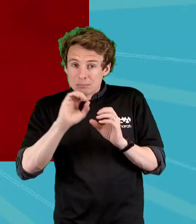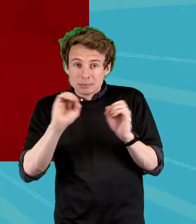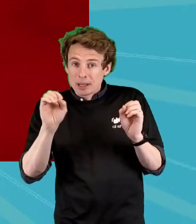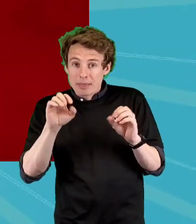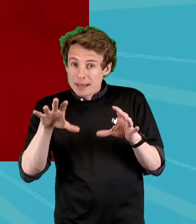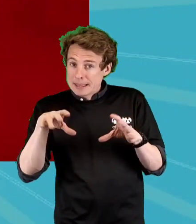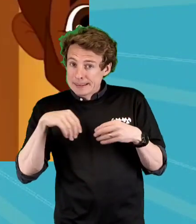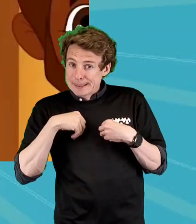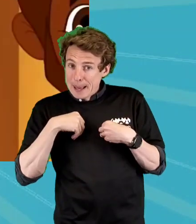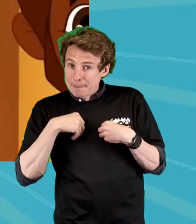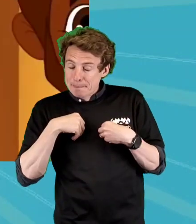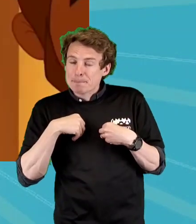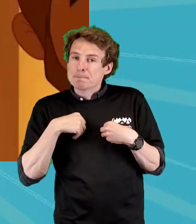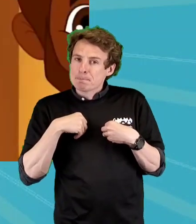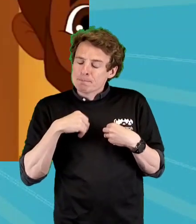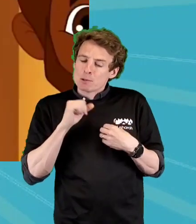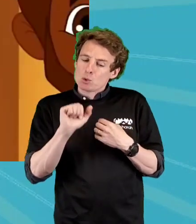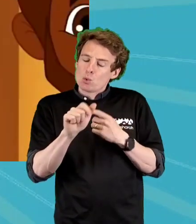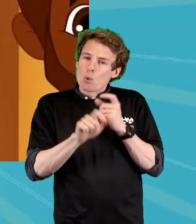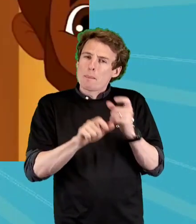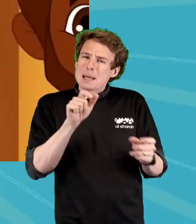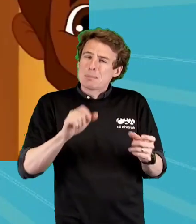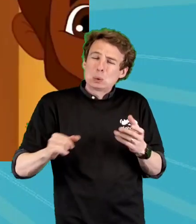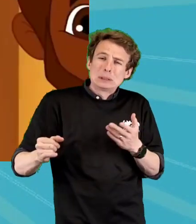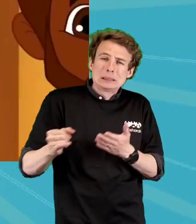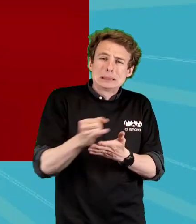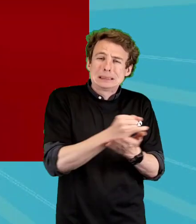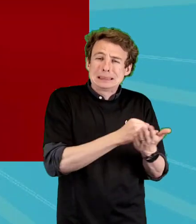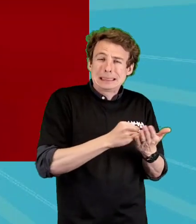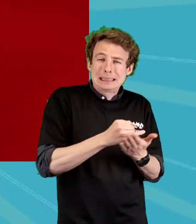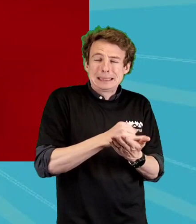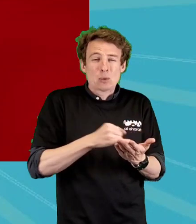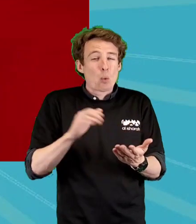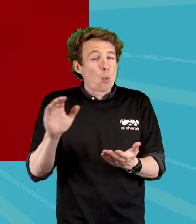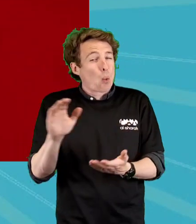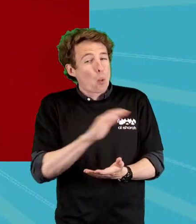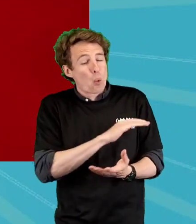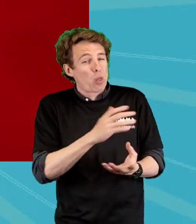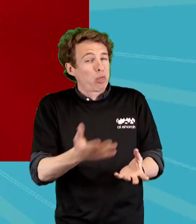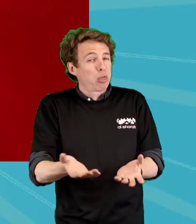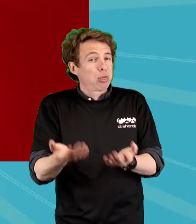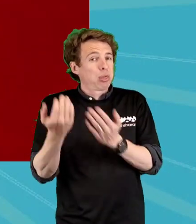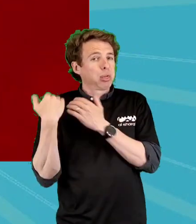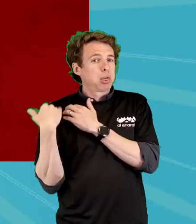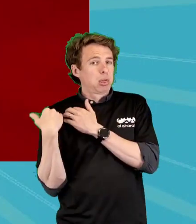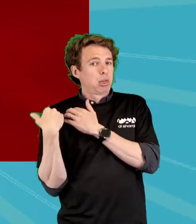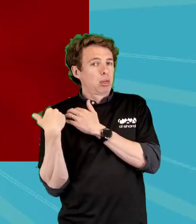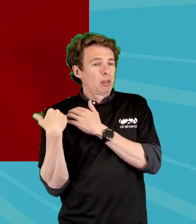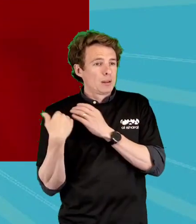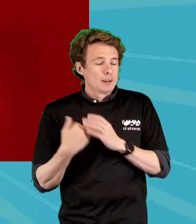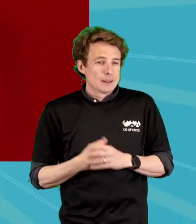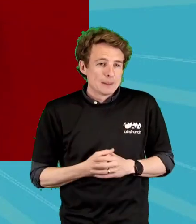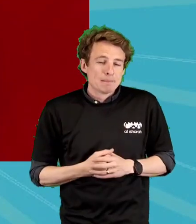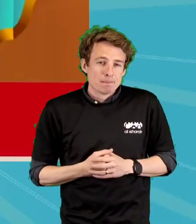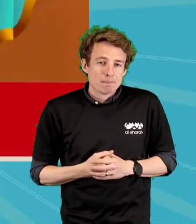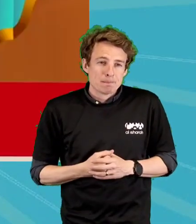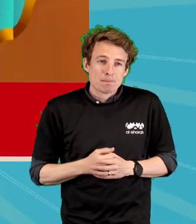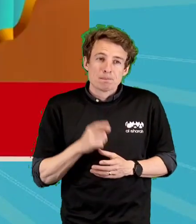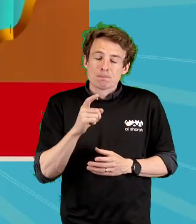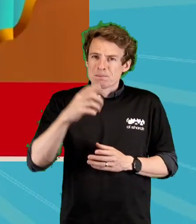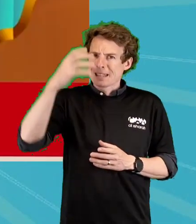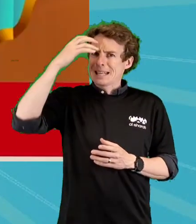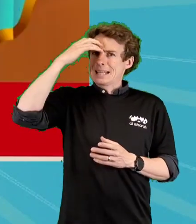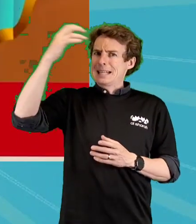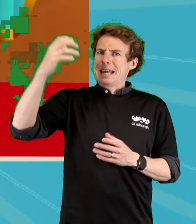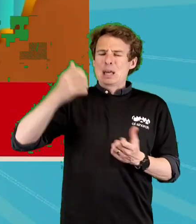of his people's sins would come to him. That letter was carried by Amr bin Umayyah.